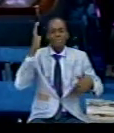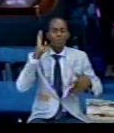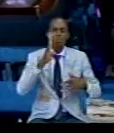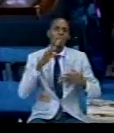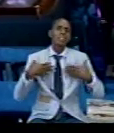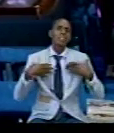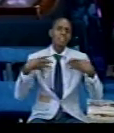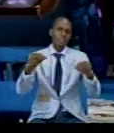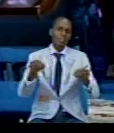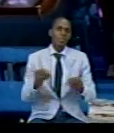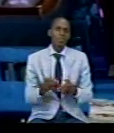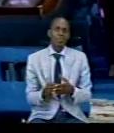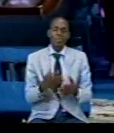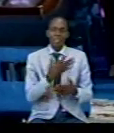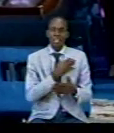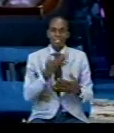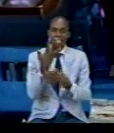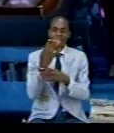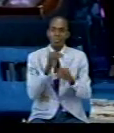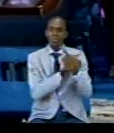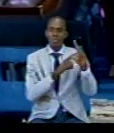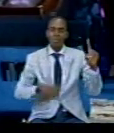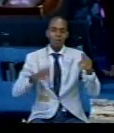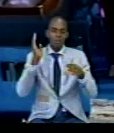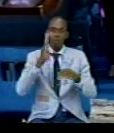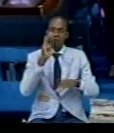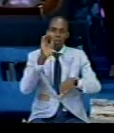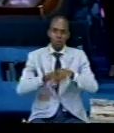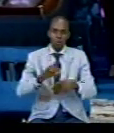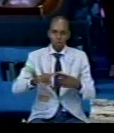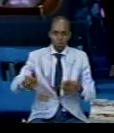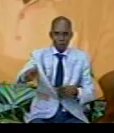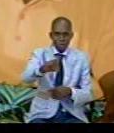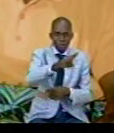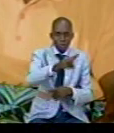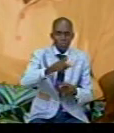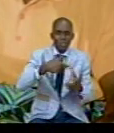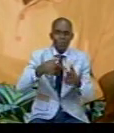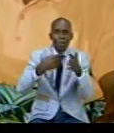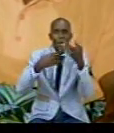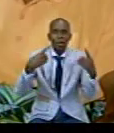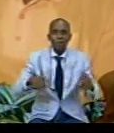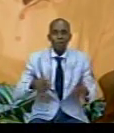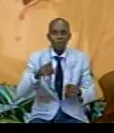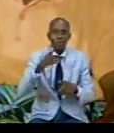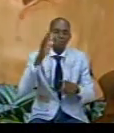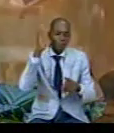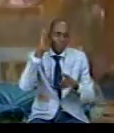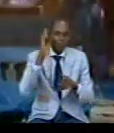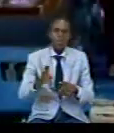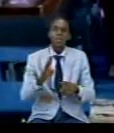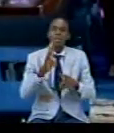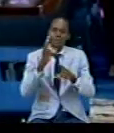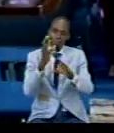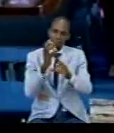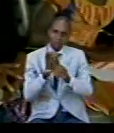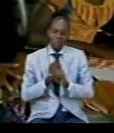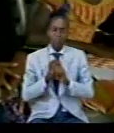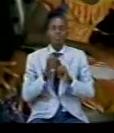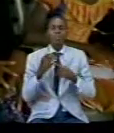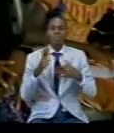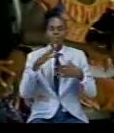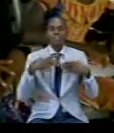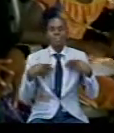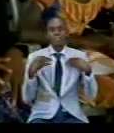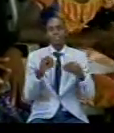And the hand of the Lord will be on you tonight. What will happen? You will recover.